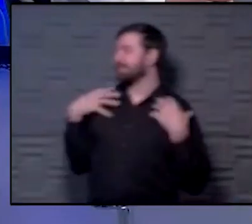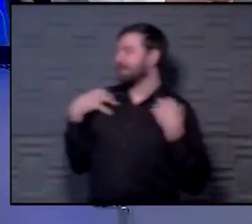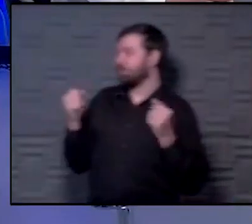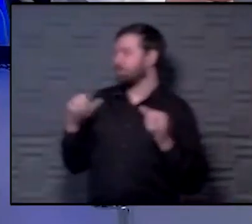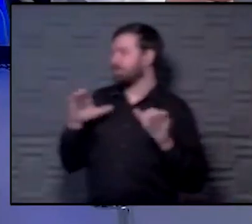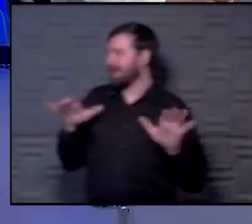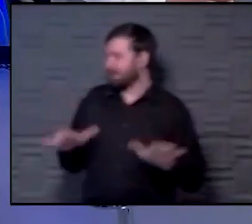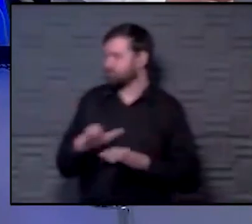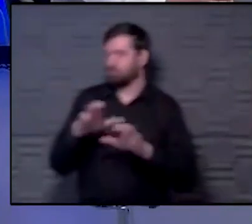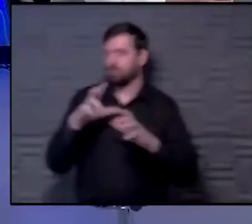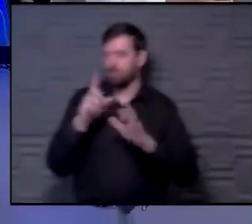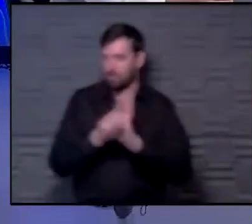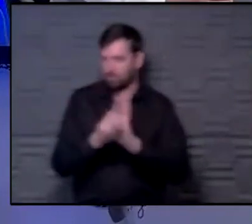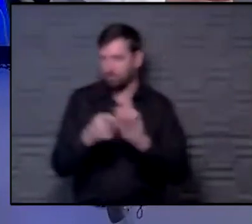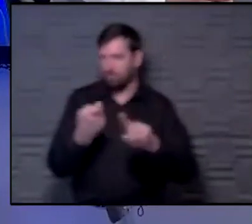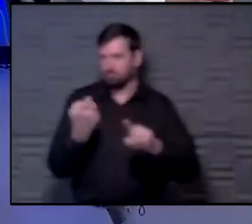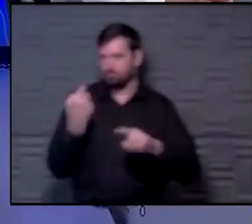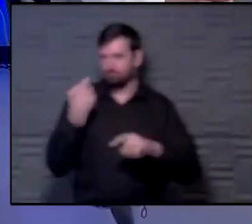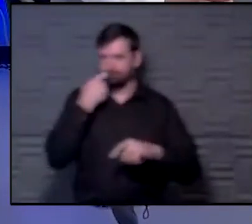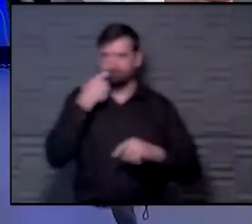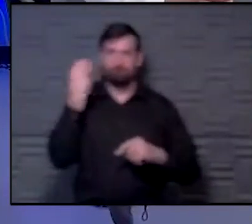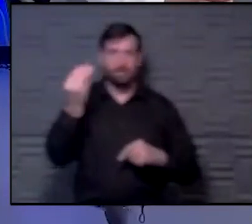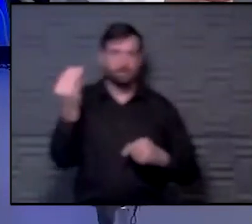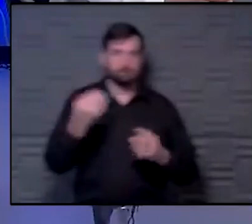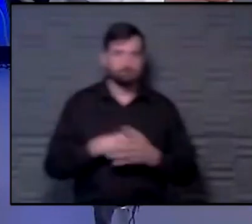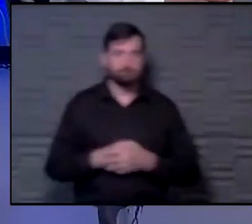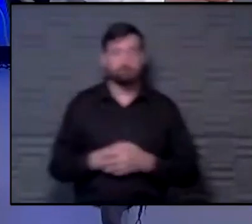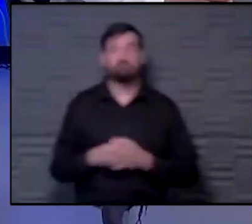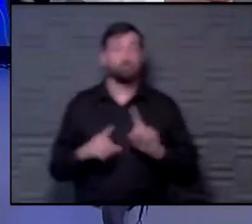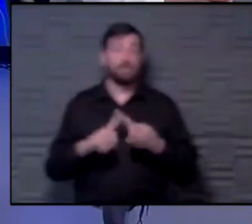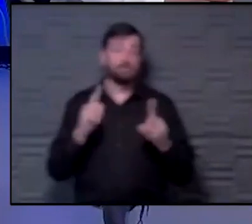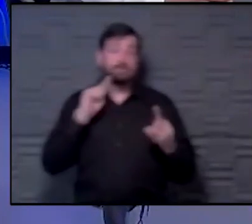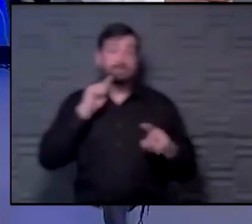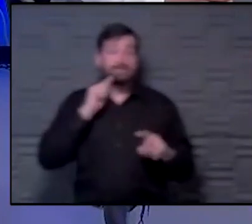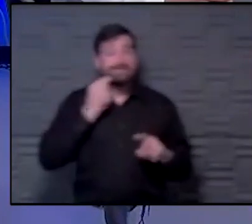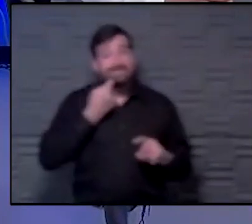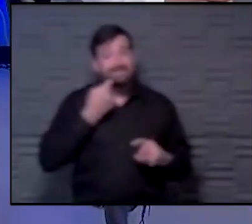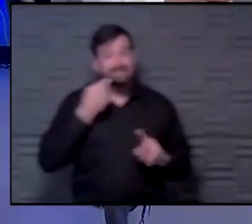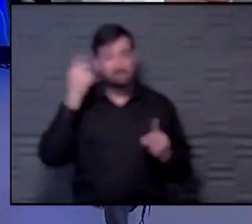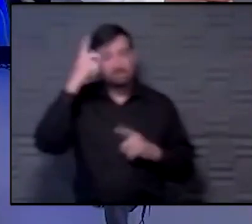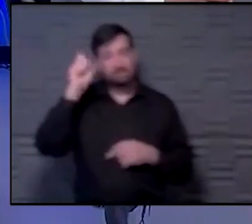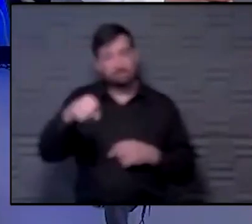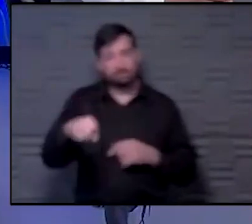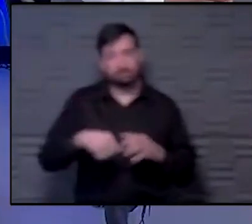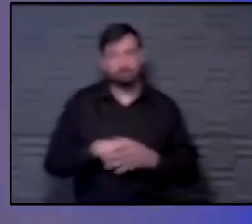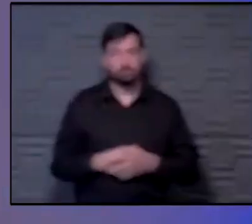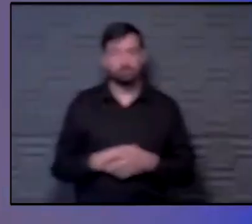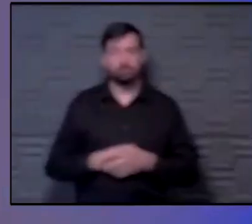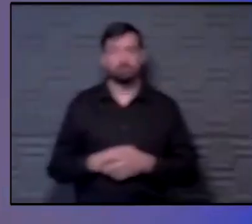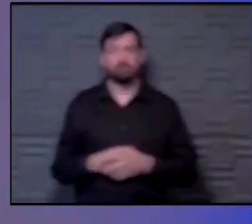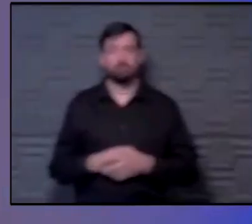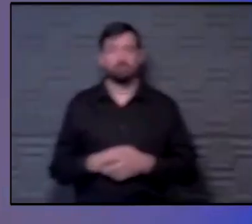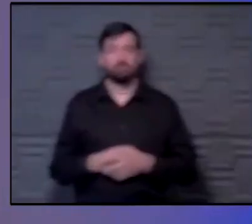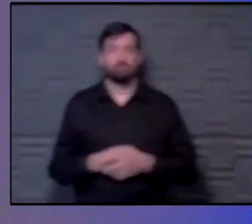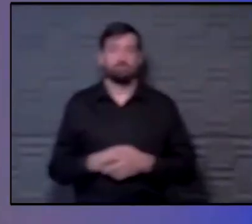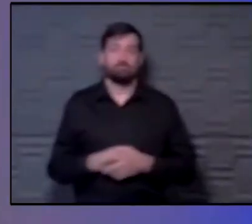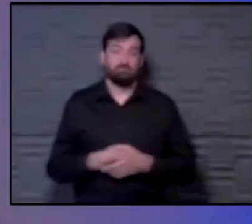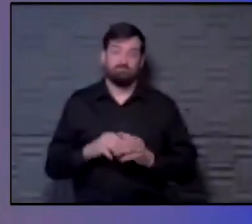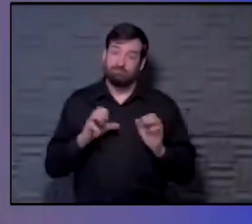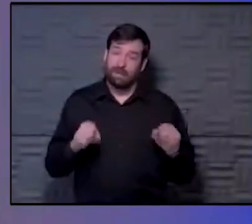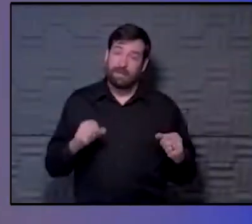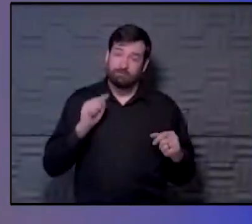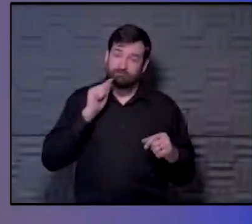action alert from Monday, or some of those guidelines. But it is a very severe disease, and people get very ill from